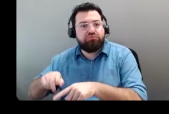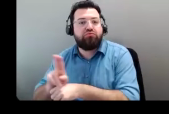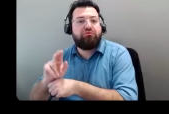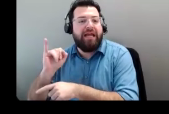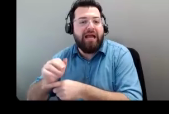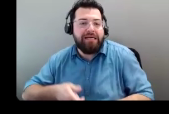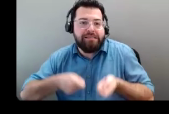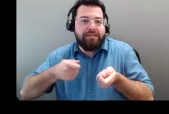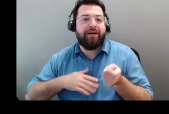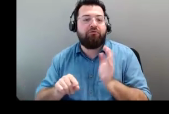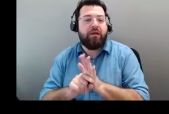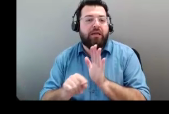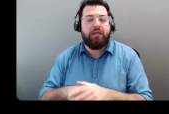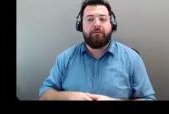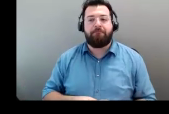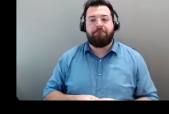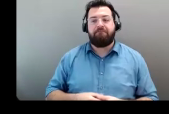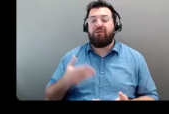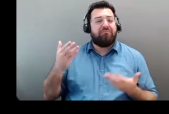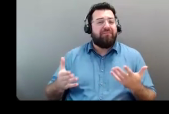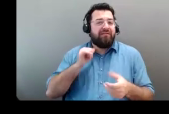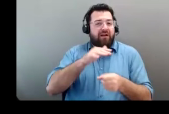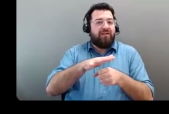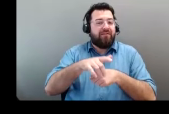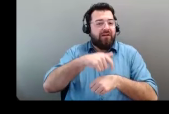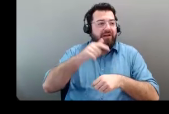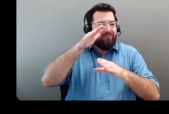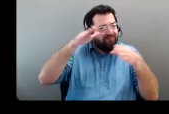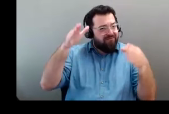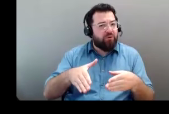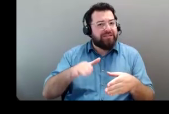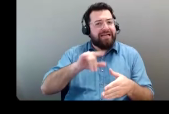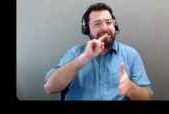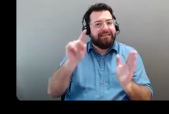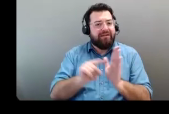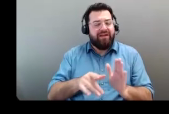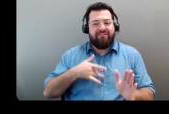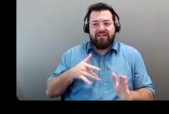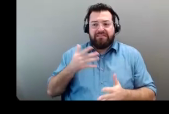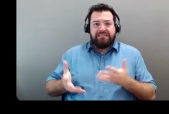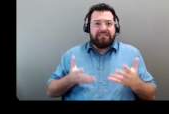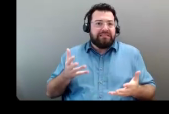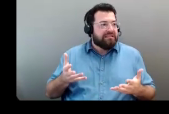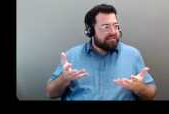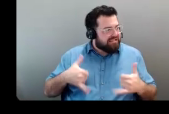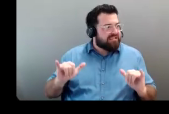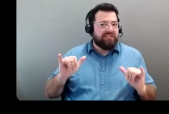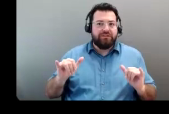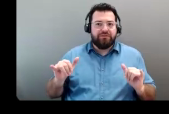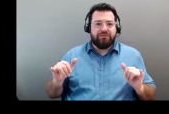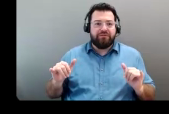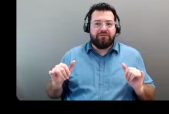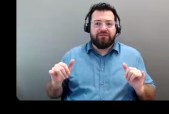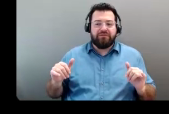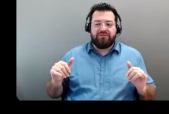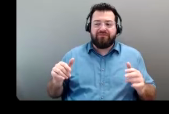time to put towards an assignment, and they feel like they still have to have some social